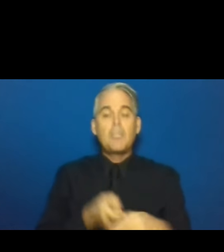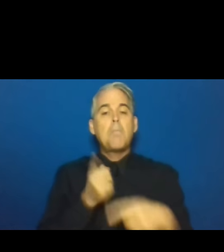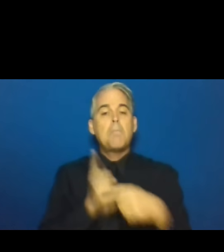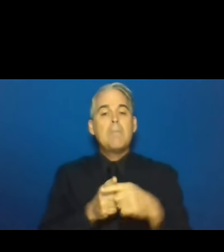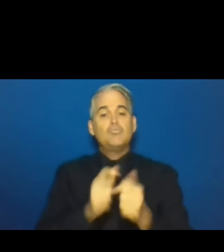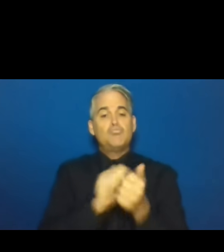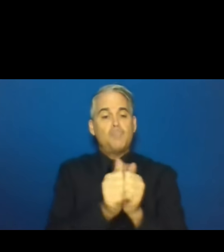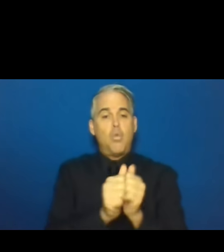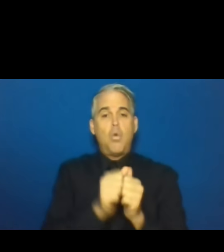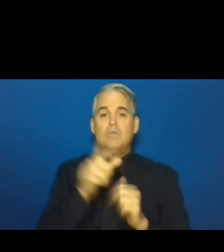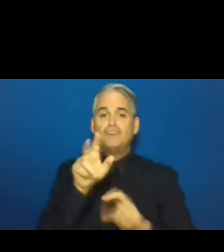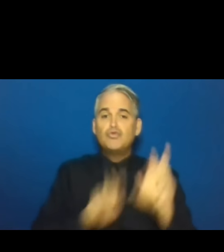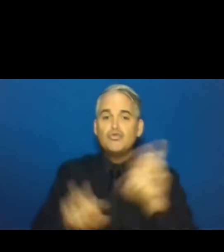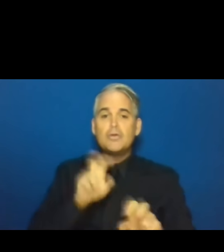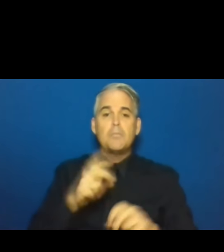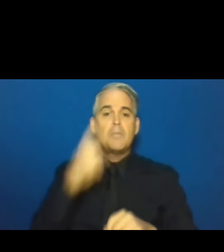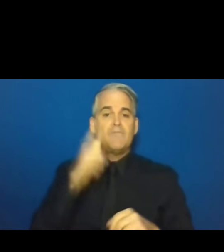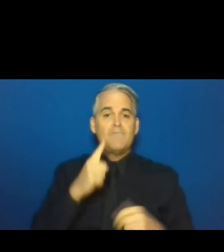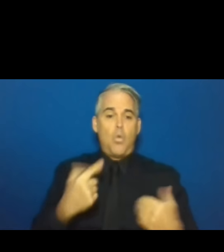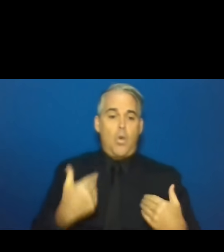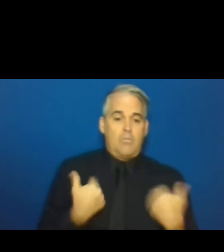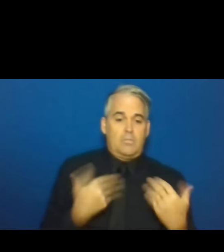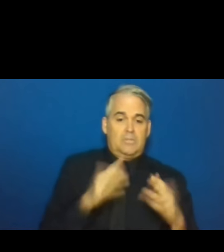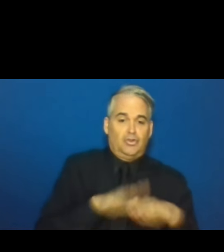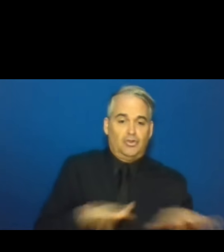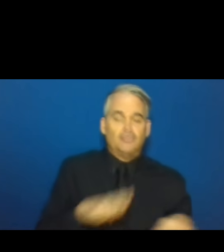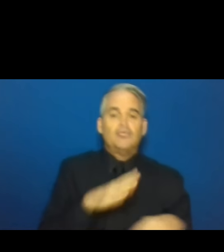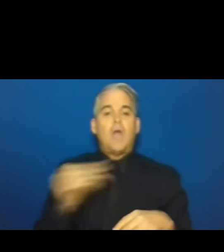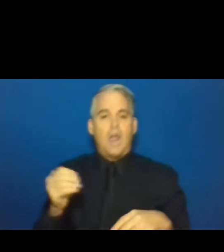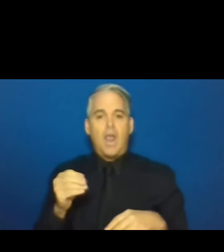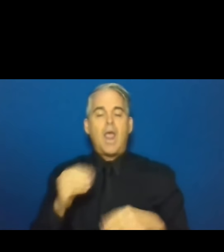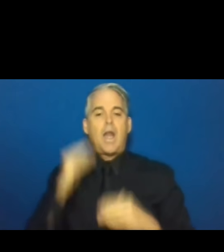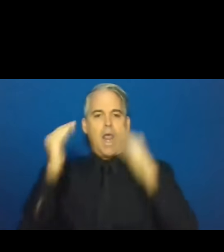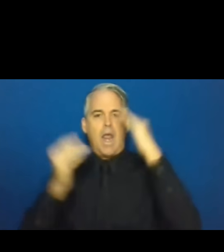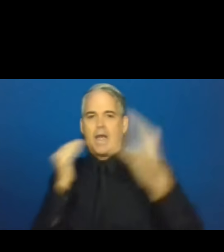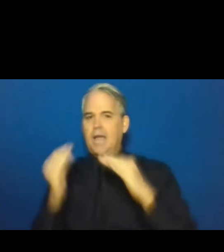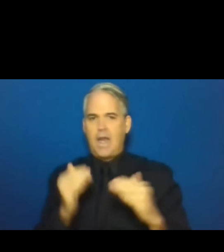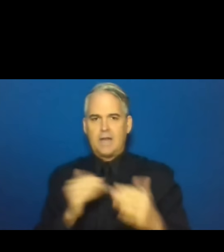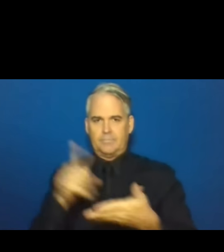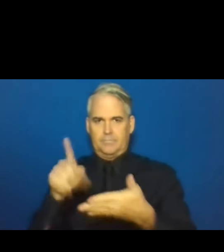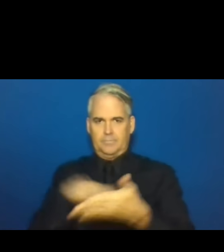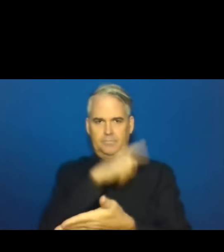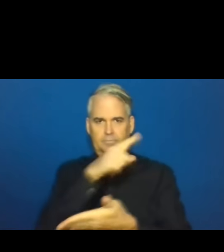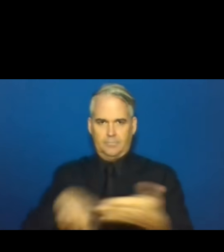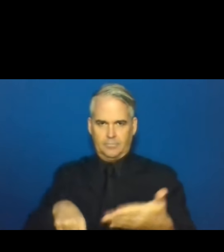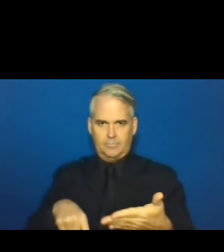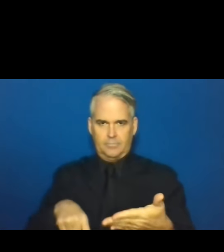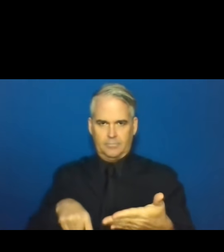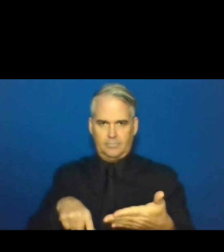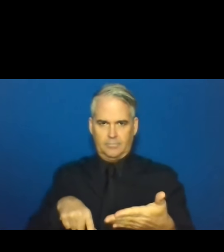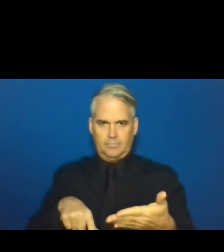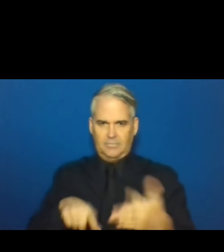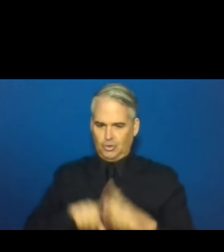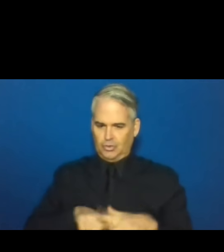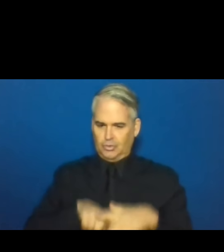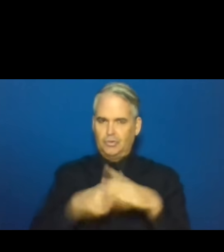during this period, effective Tuesday morning. There will be a pause on all adult and youth sports